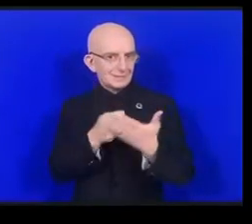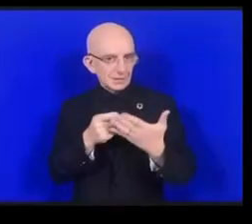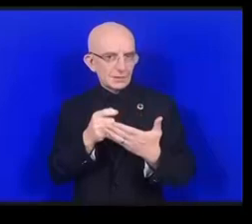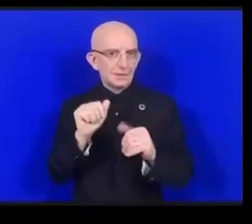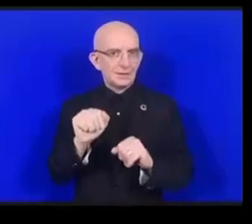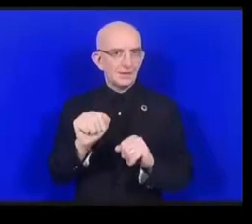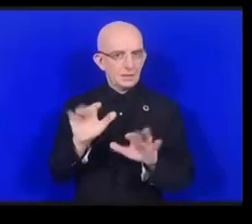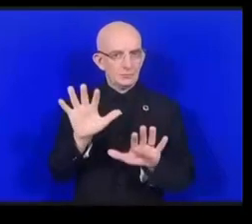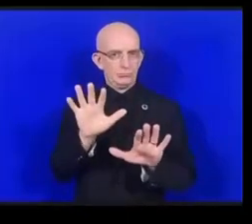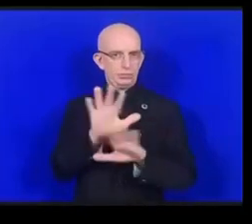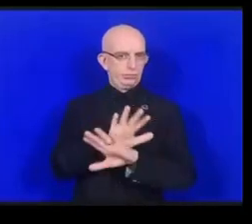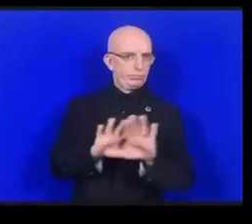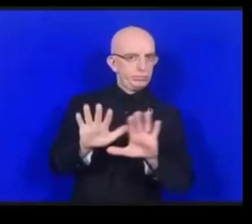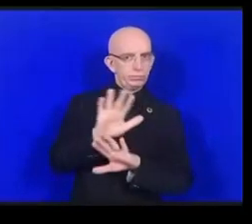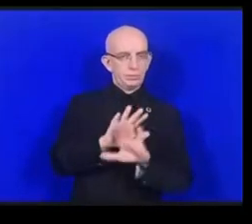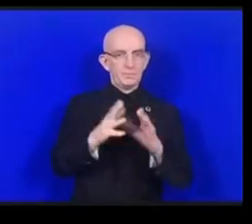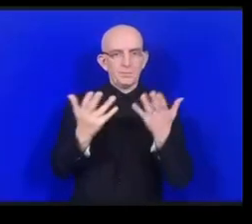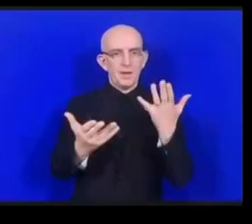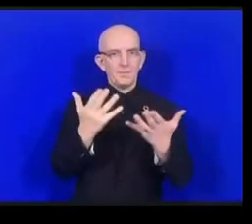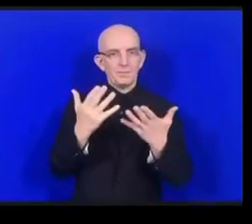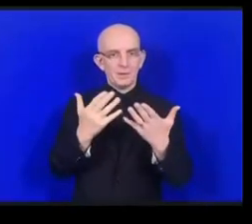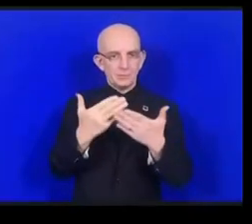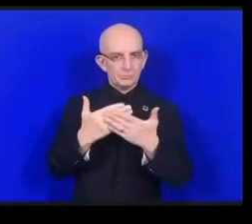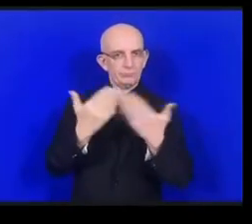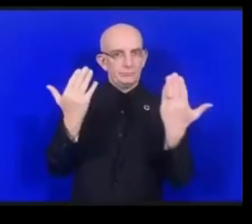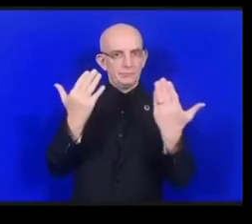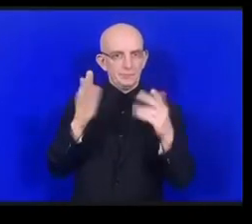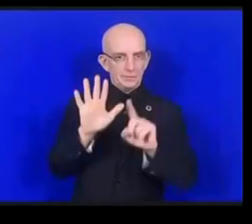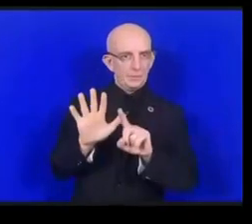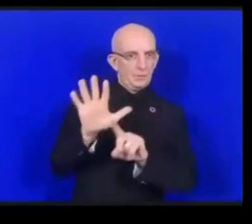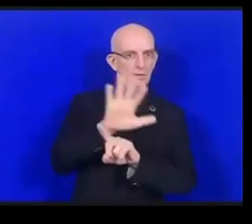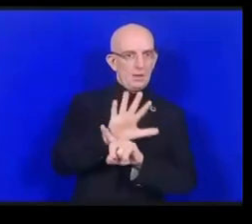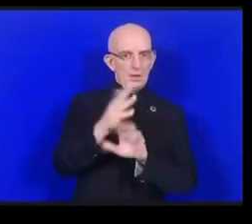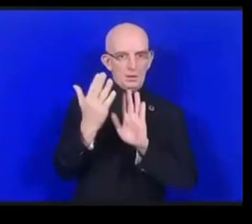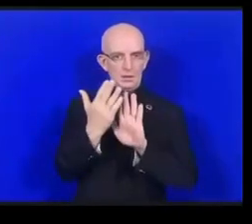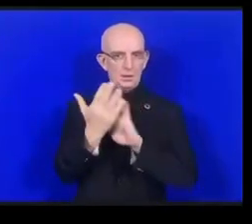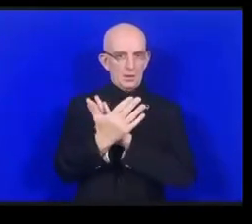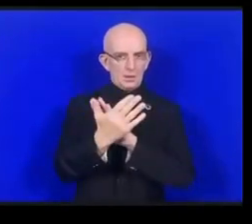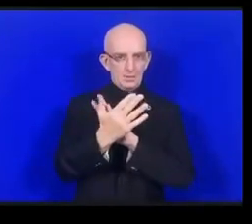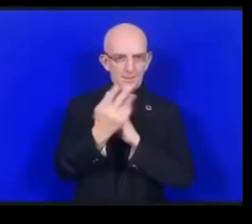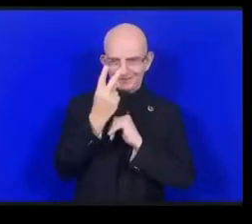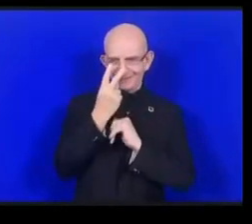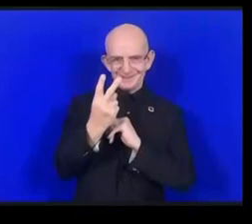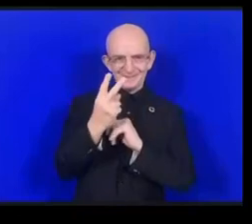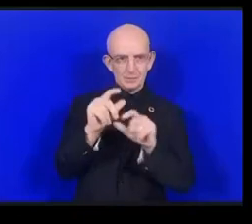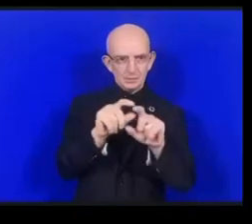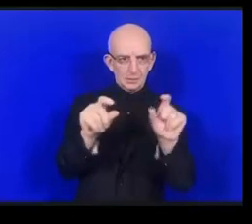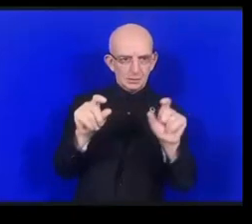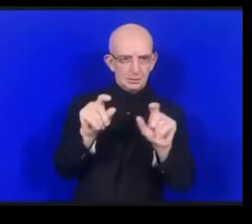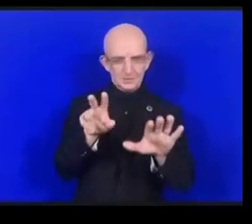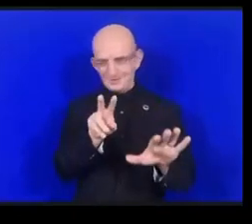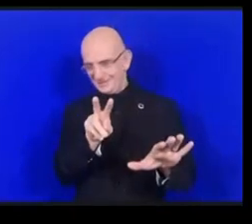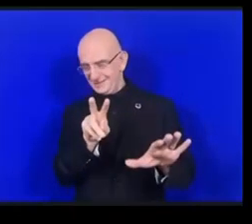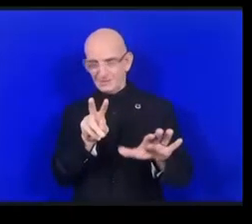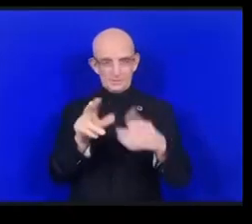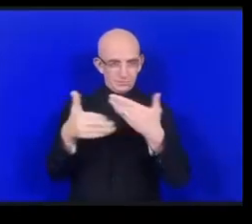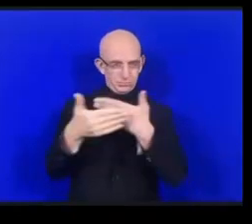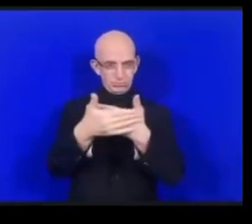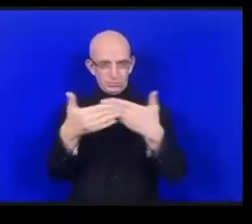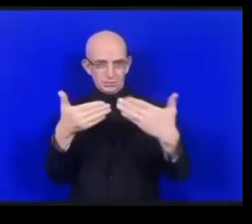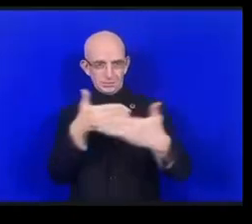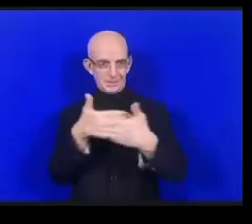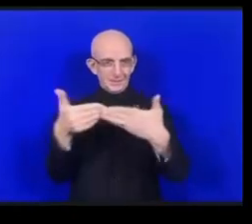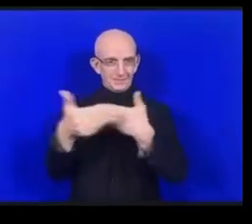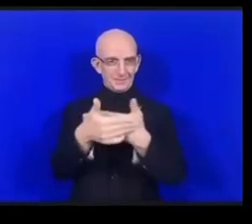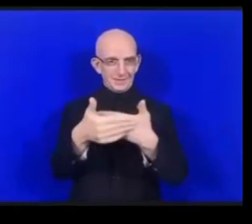uh that will pass Abby test and you will still have something that people cannot read uh so it takes a lot of commitment and we should ask